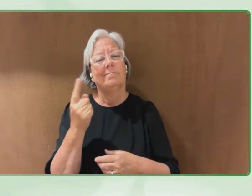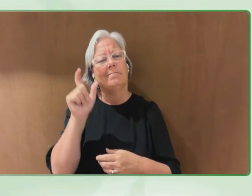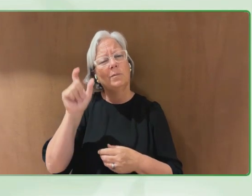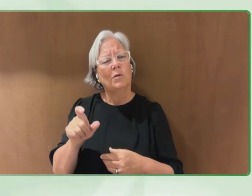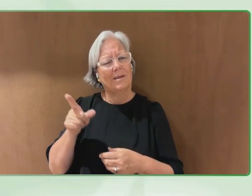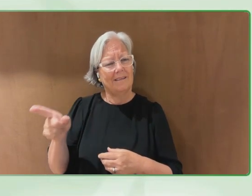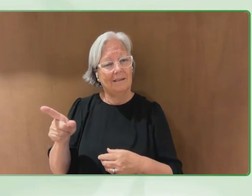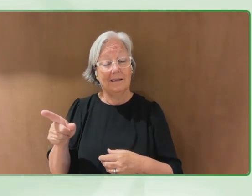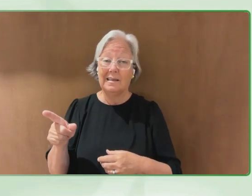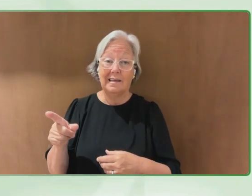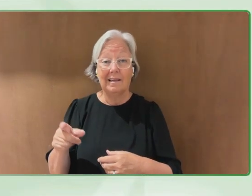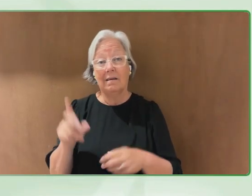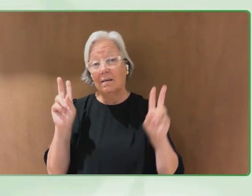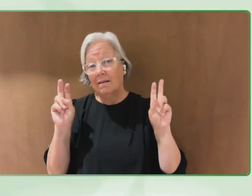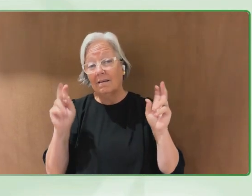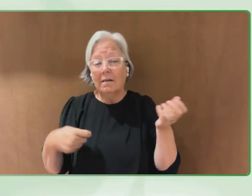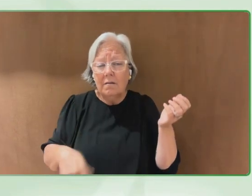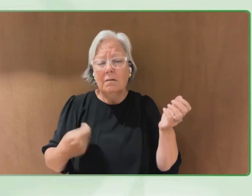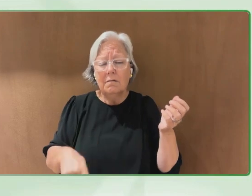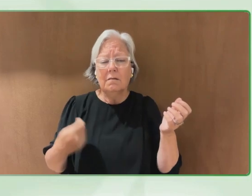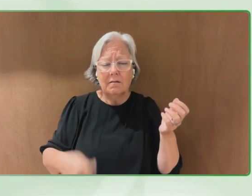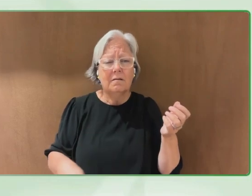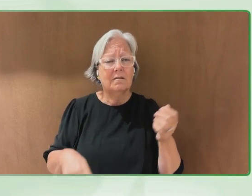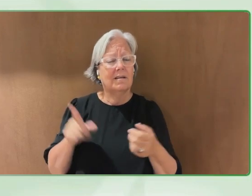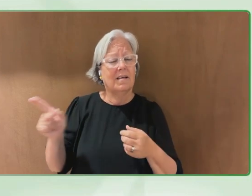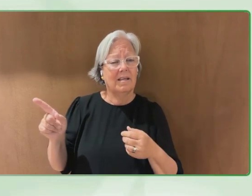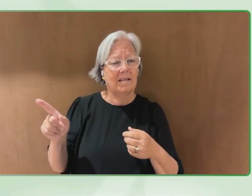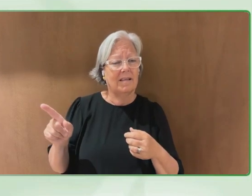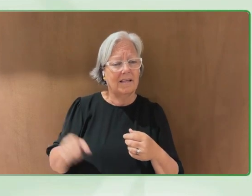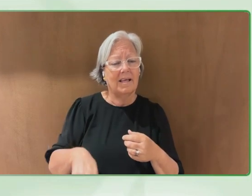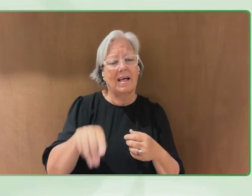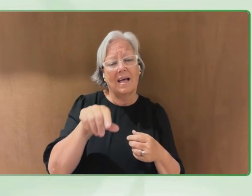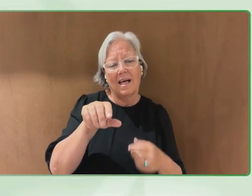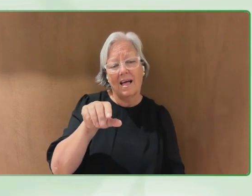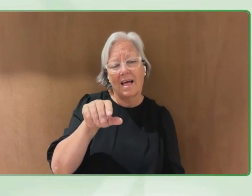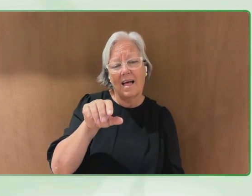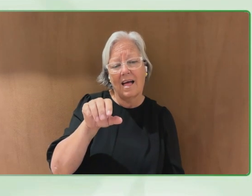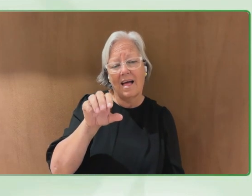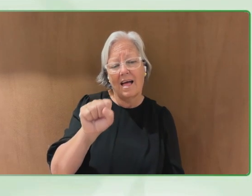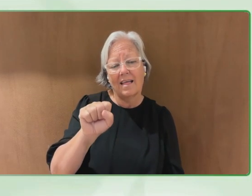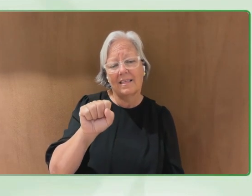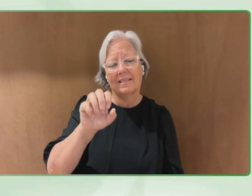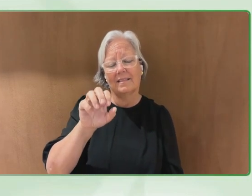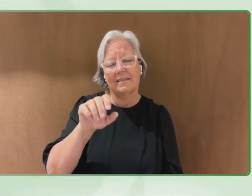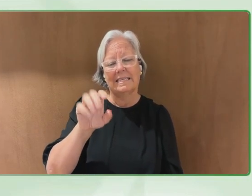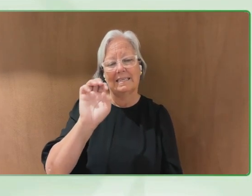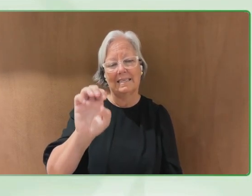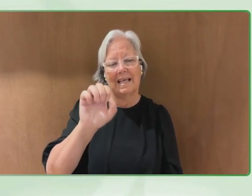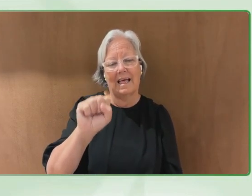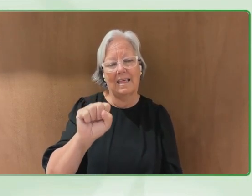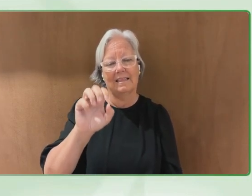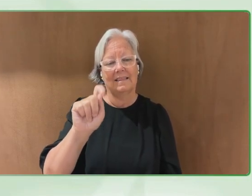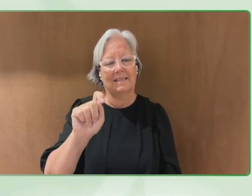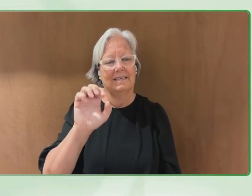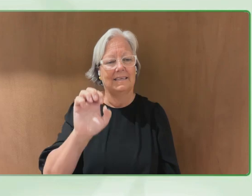if you will, in a man named Esteban. Now, Esteban runs a company called Humanos 3D. He's going to take you through all of what